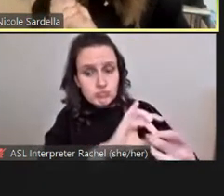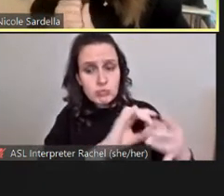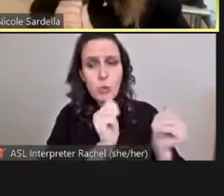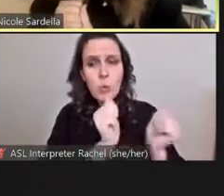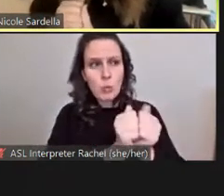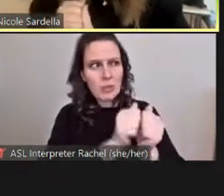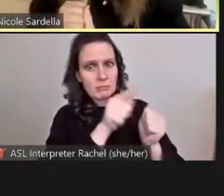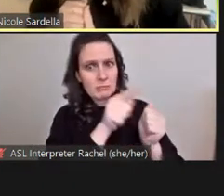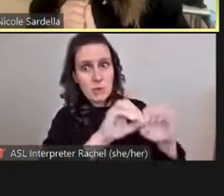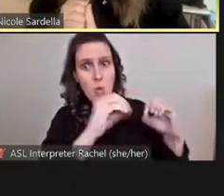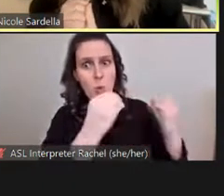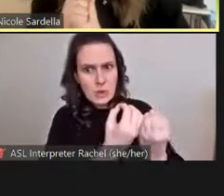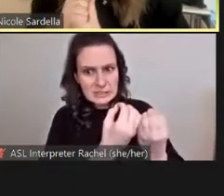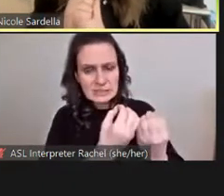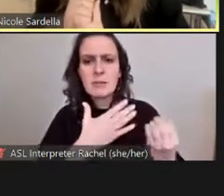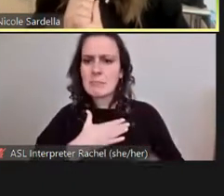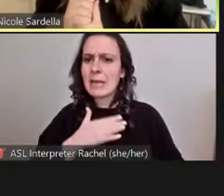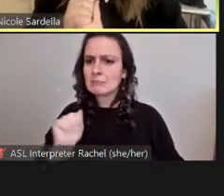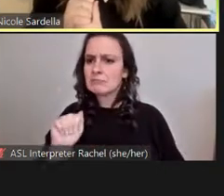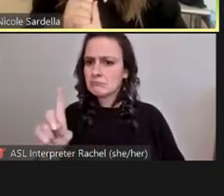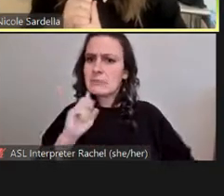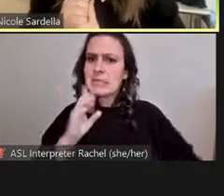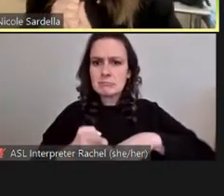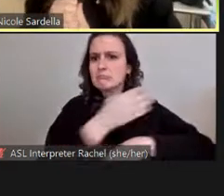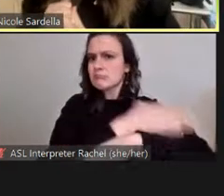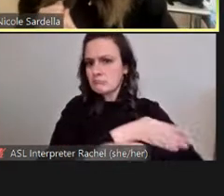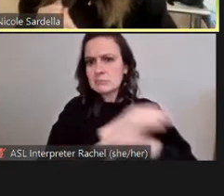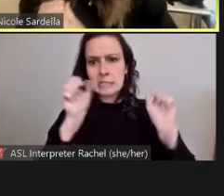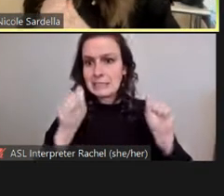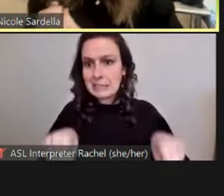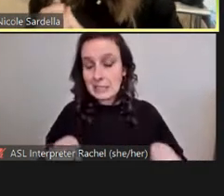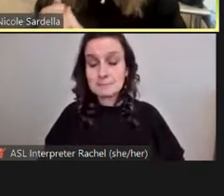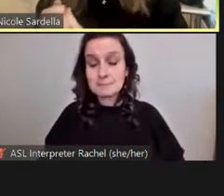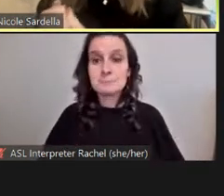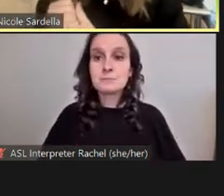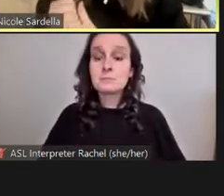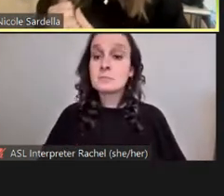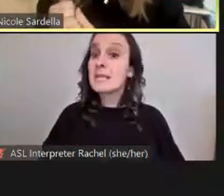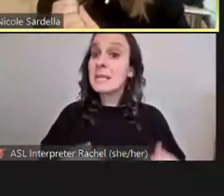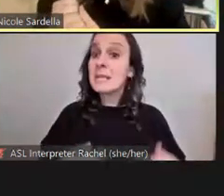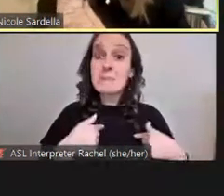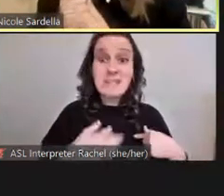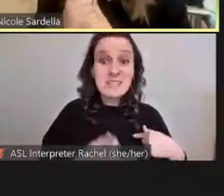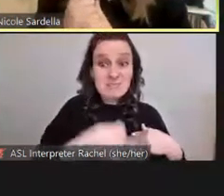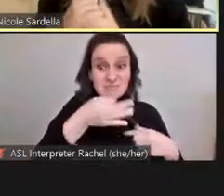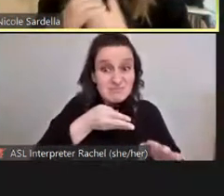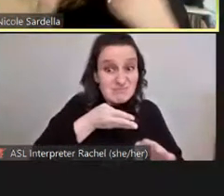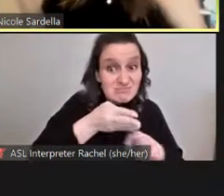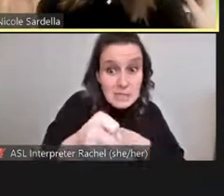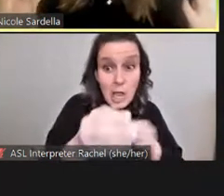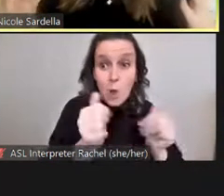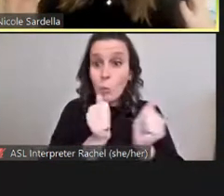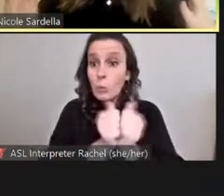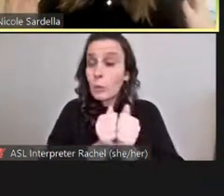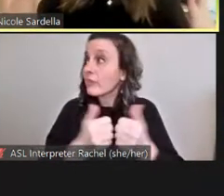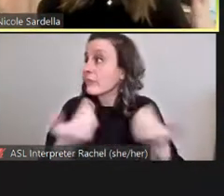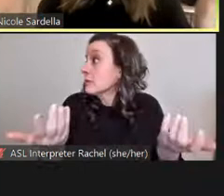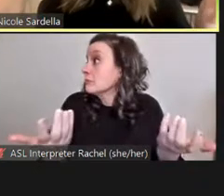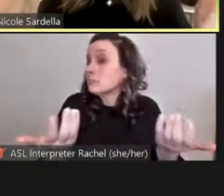an organization. And I say this because, as I said, I'm not an expert in